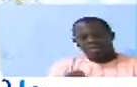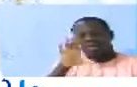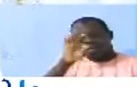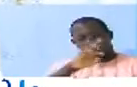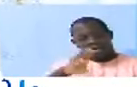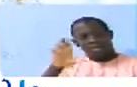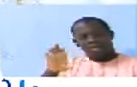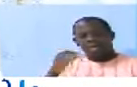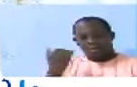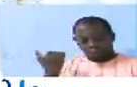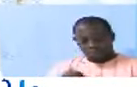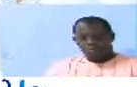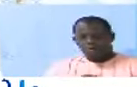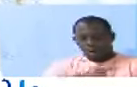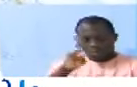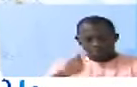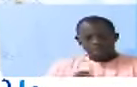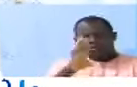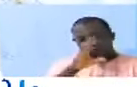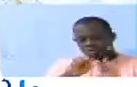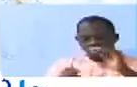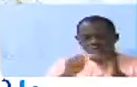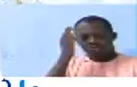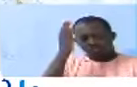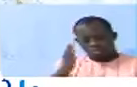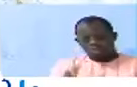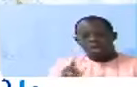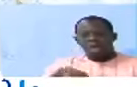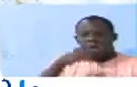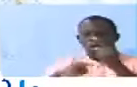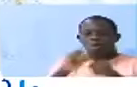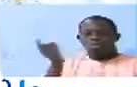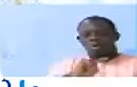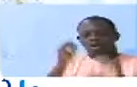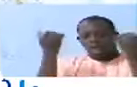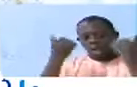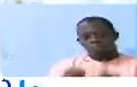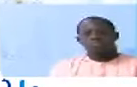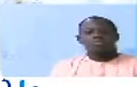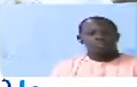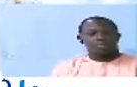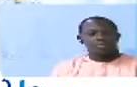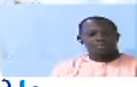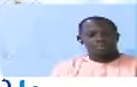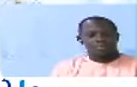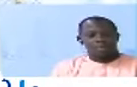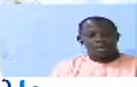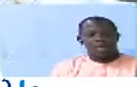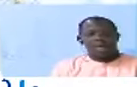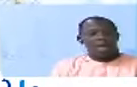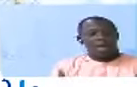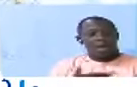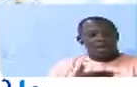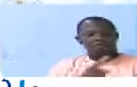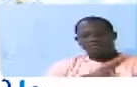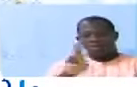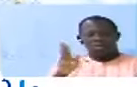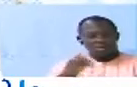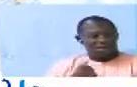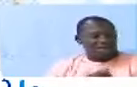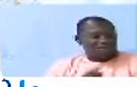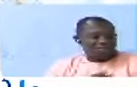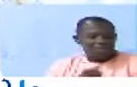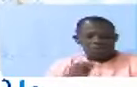people tell the truth about what has happened. Regardless of, there shouldn't be any fear or favor.